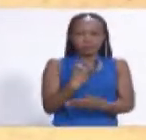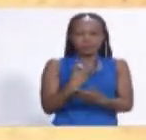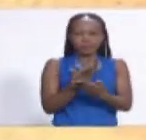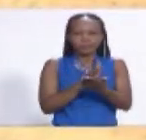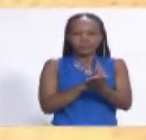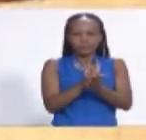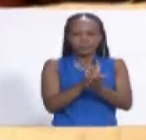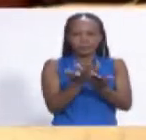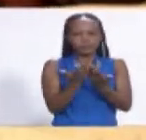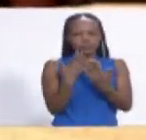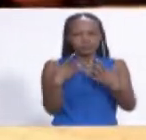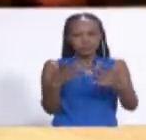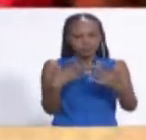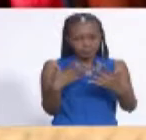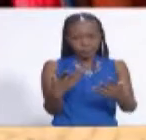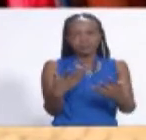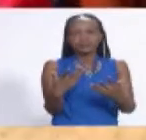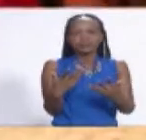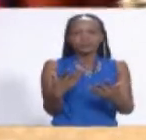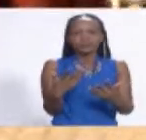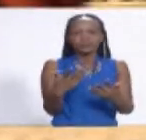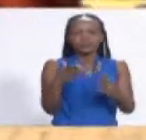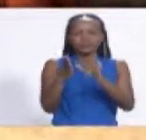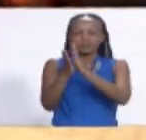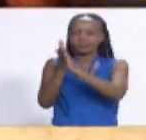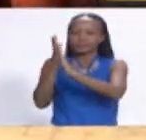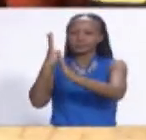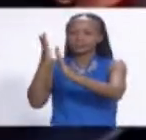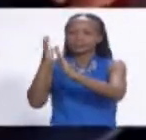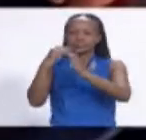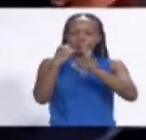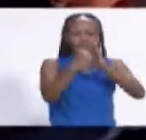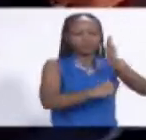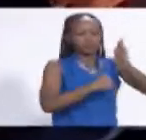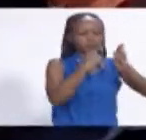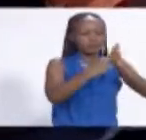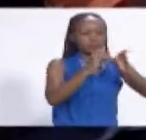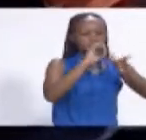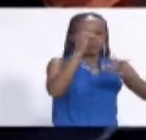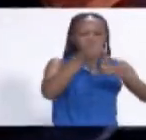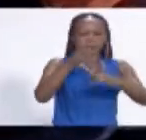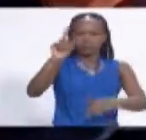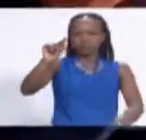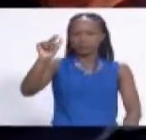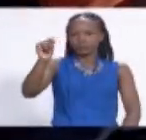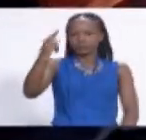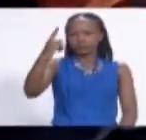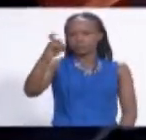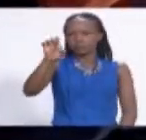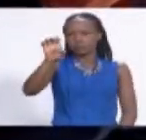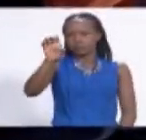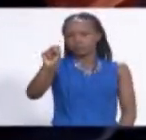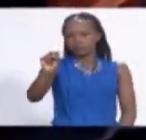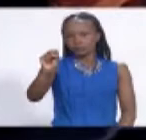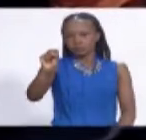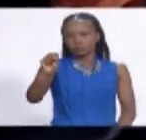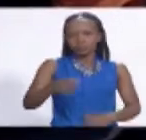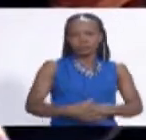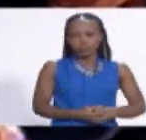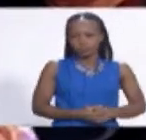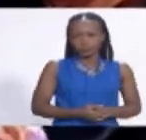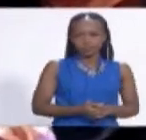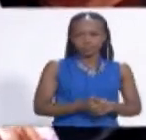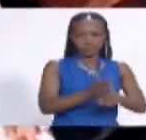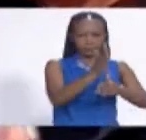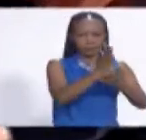to every person boarding either a bus, train or taxi. The 10th of March, we